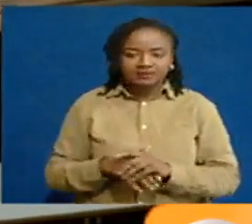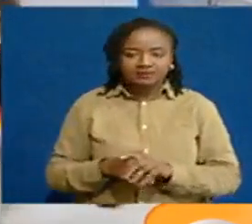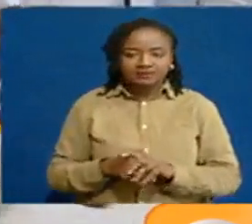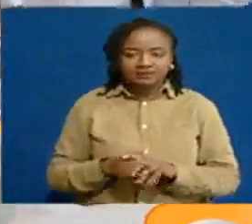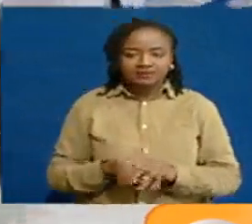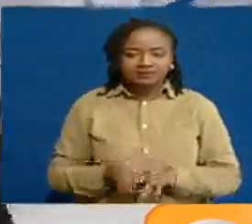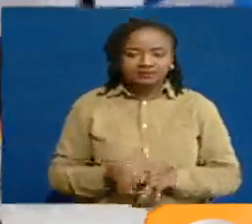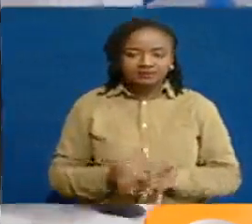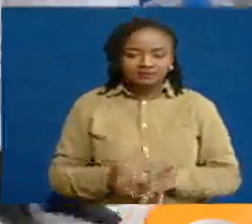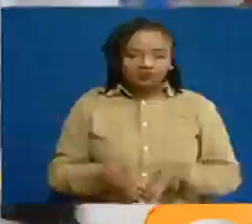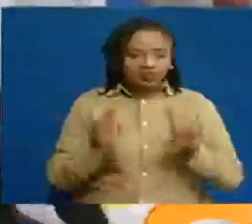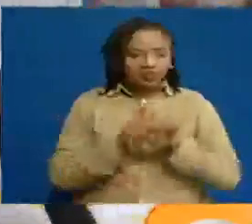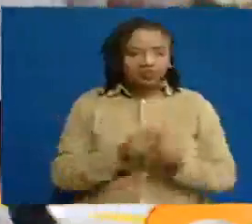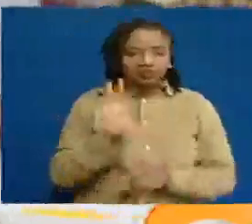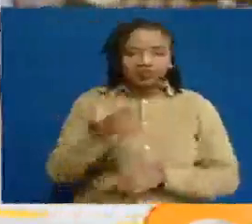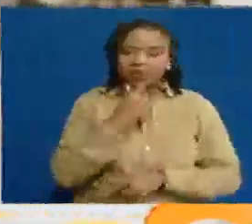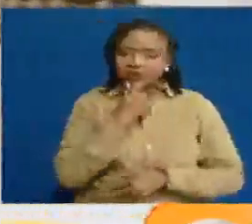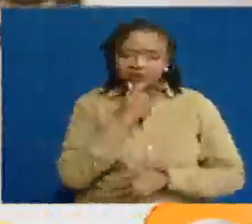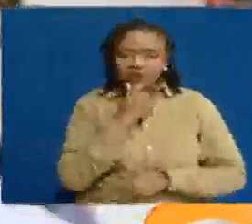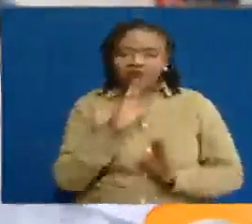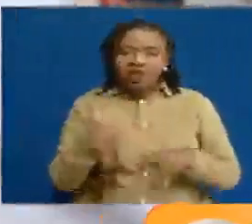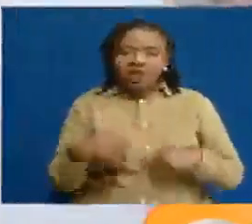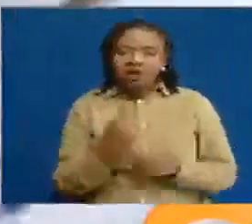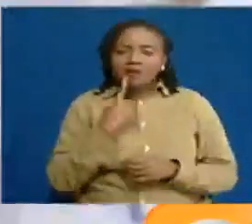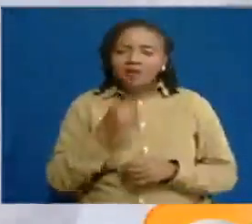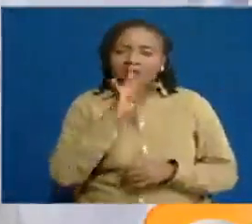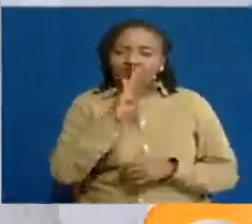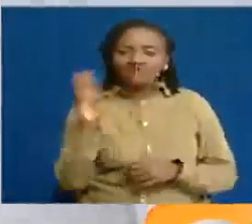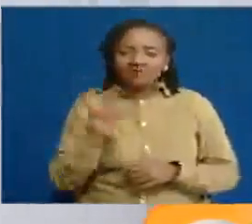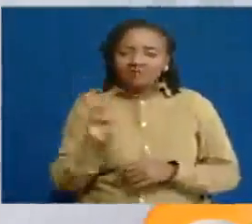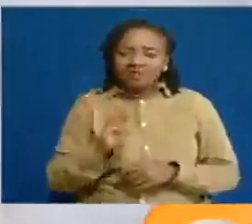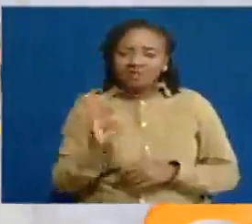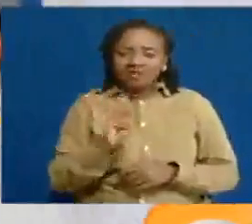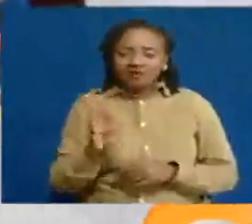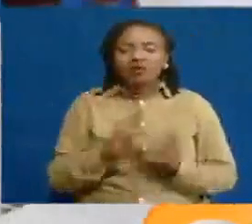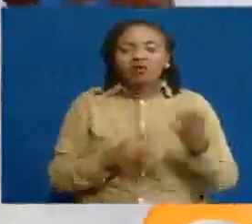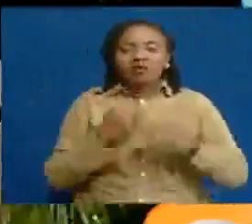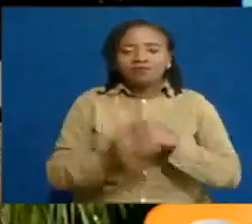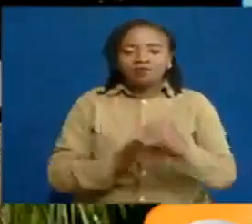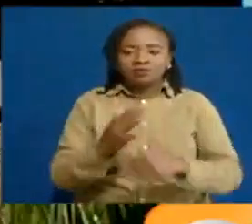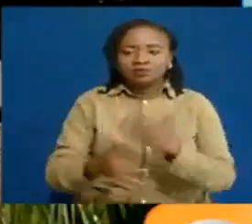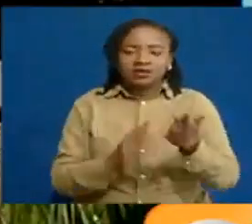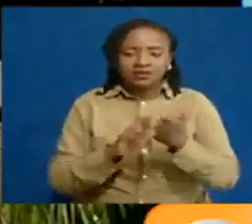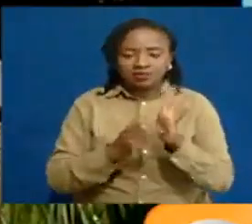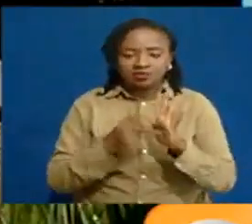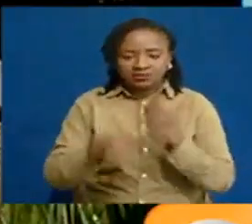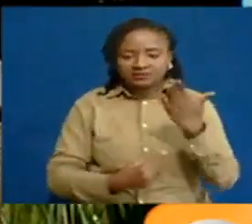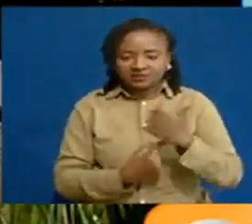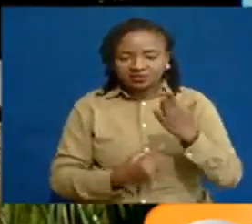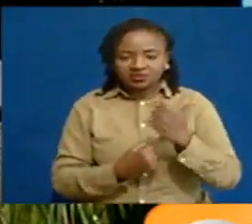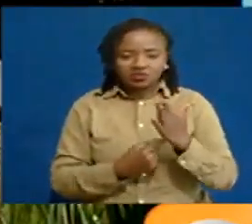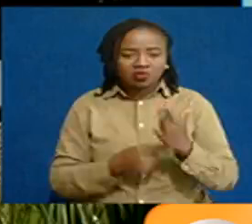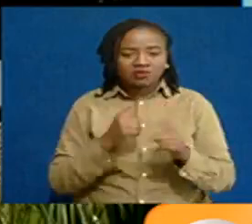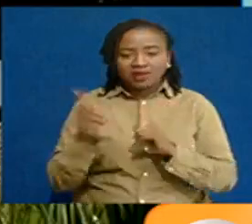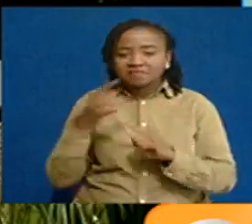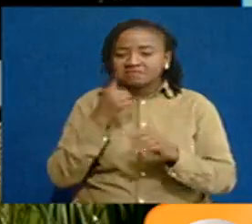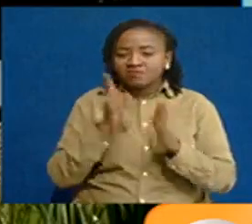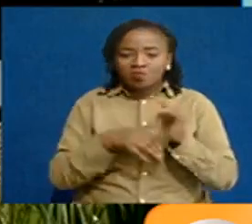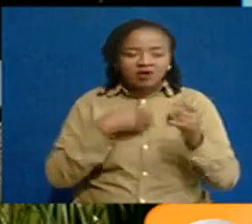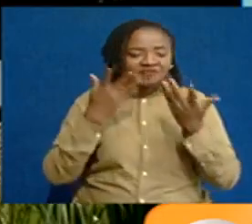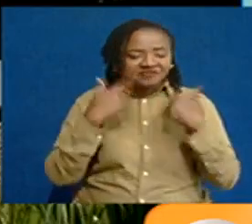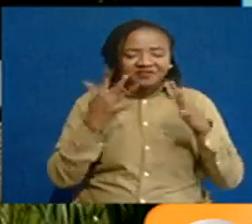the 104 billion shillings health digitization project and declared that the ministry had sufficiently explained the actions